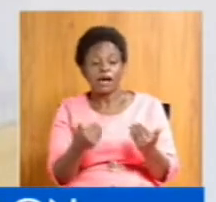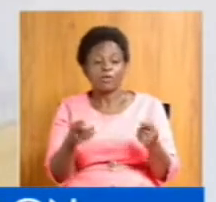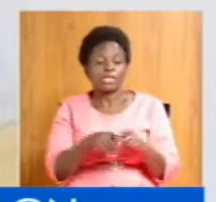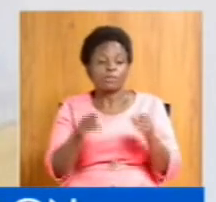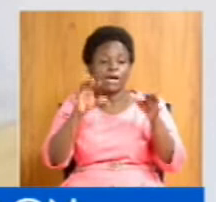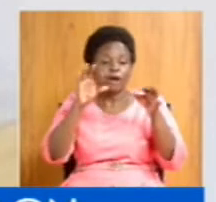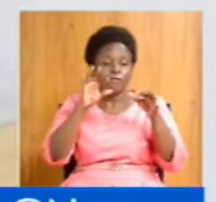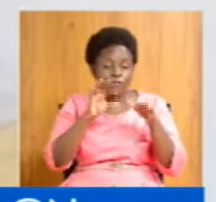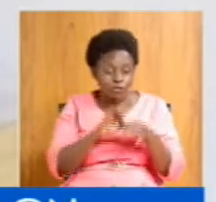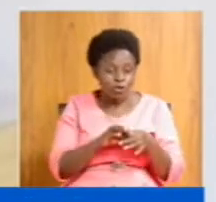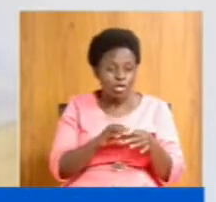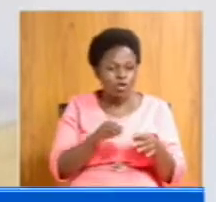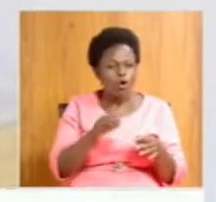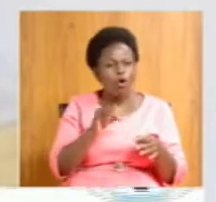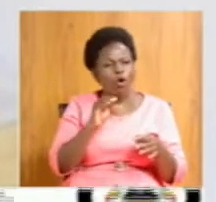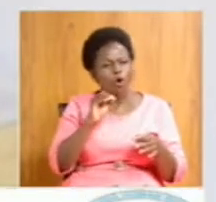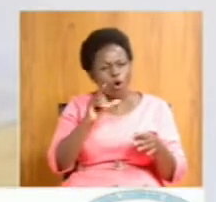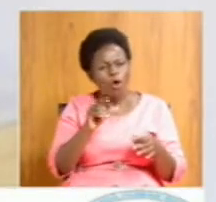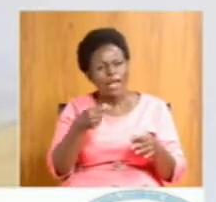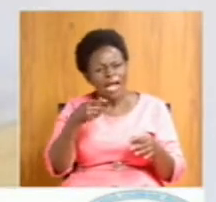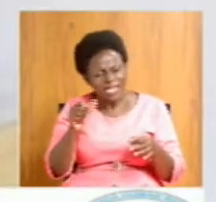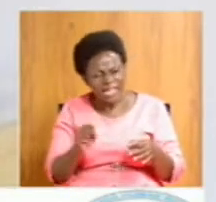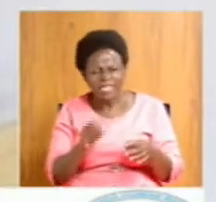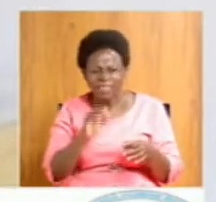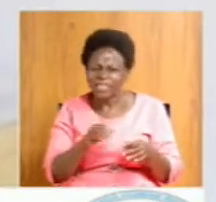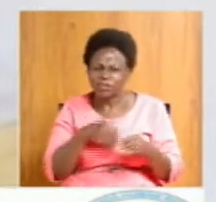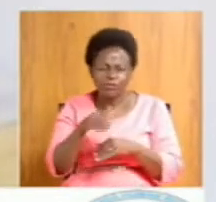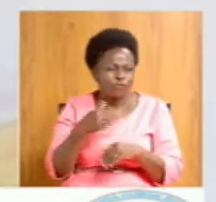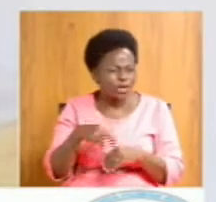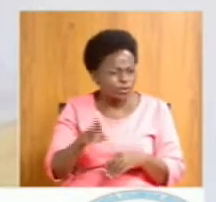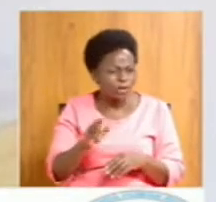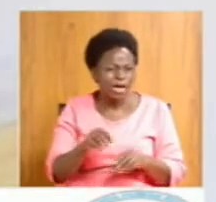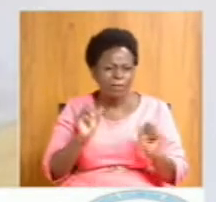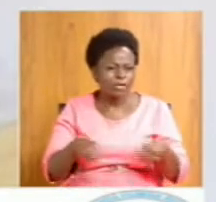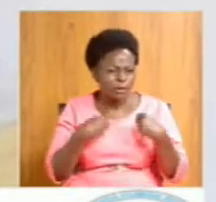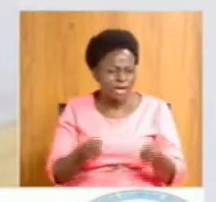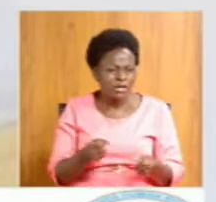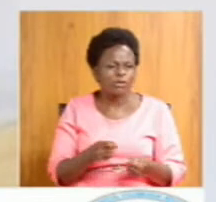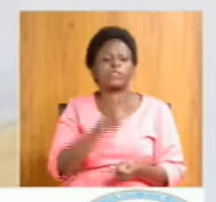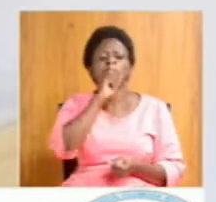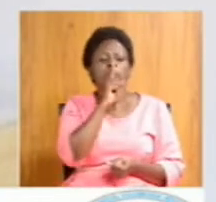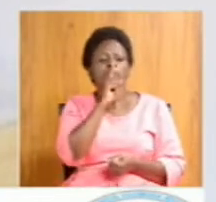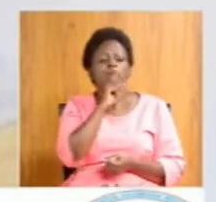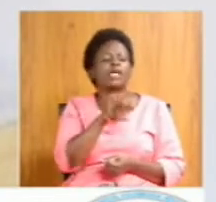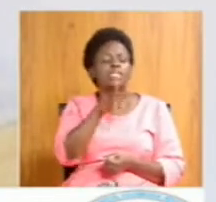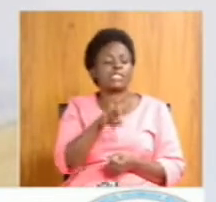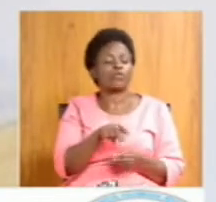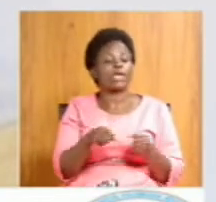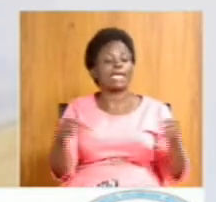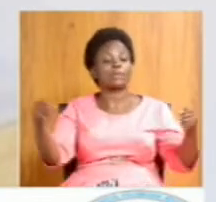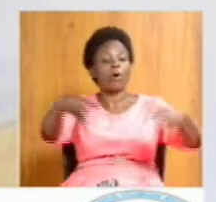have also joined the oil and the gas. We are seeing things not going the right way. But we cannot keep just looking at them. We